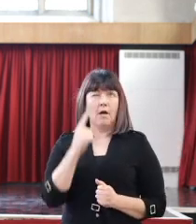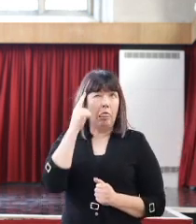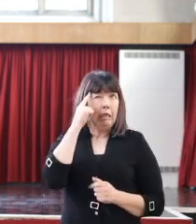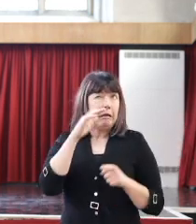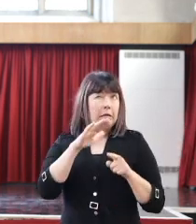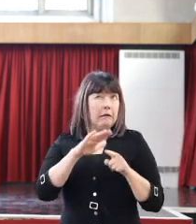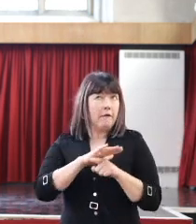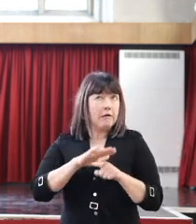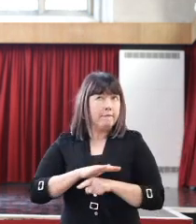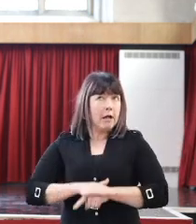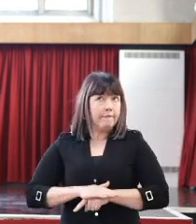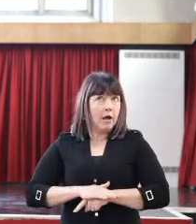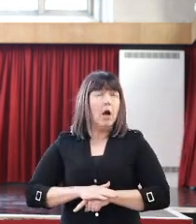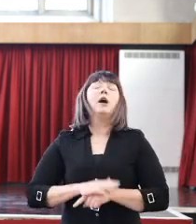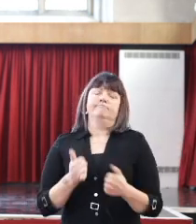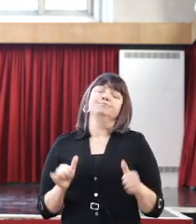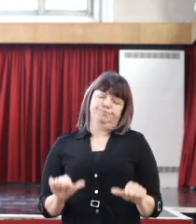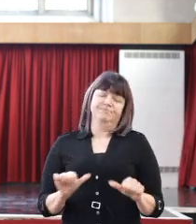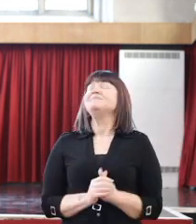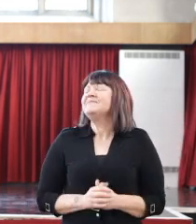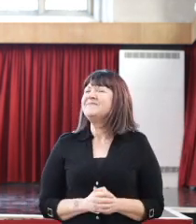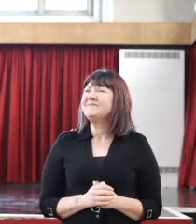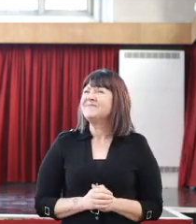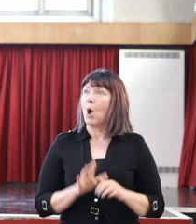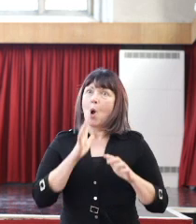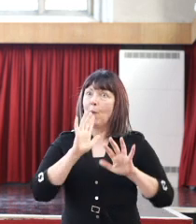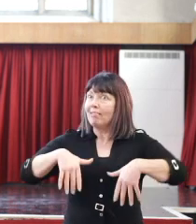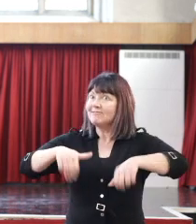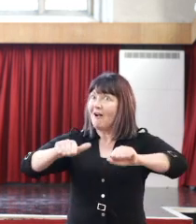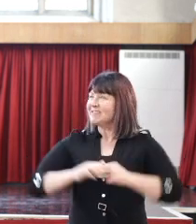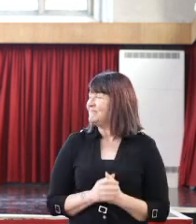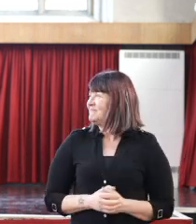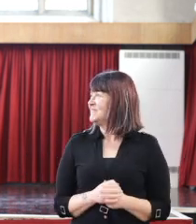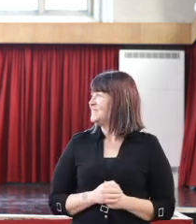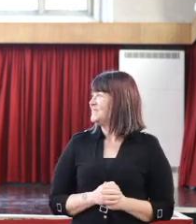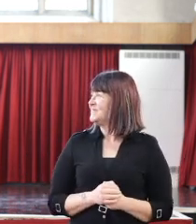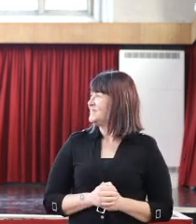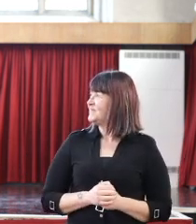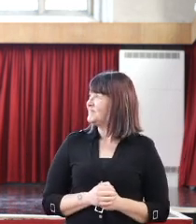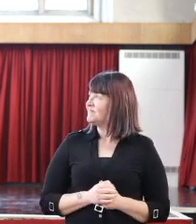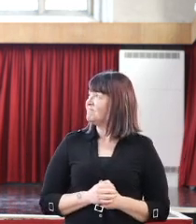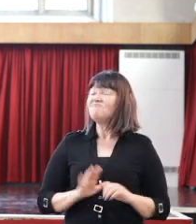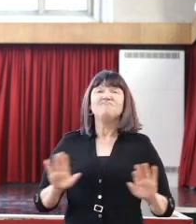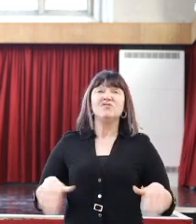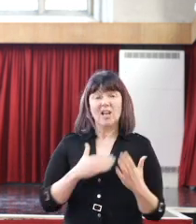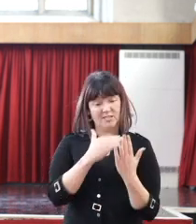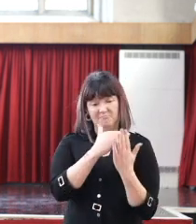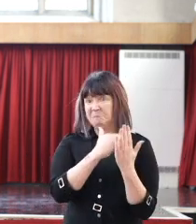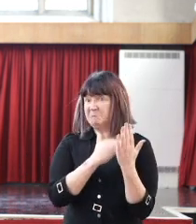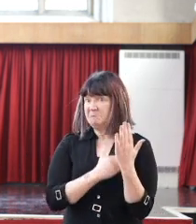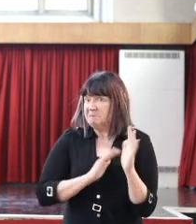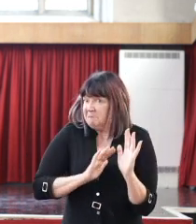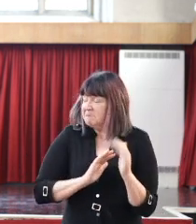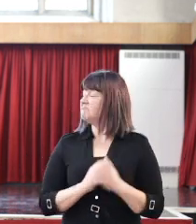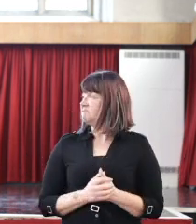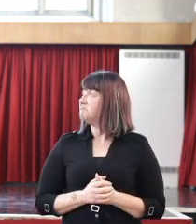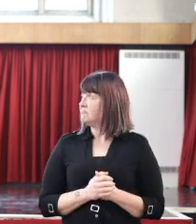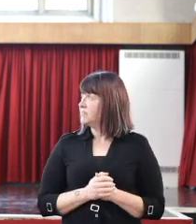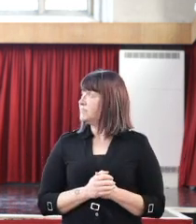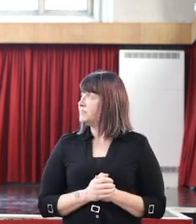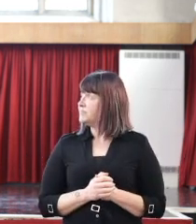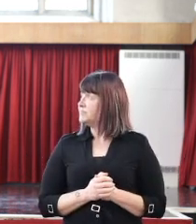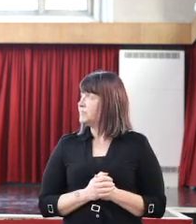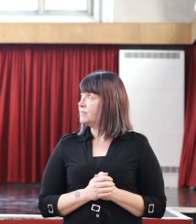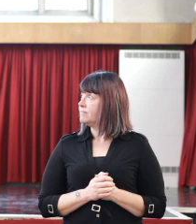one. So I'm going to start. I'm just going to run through very quickly